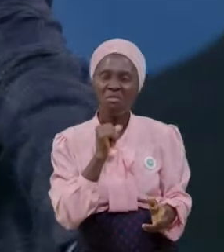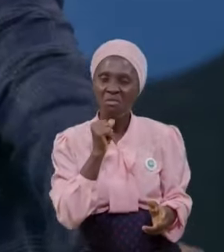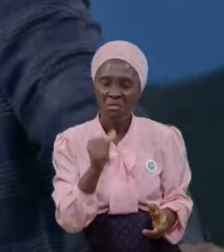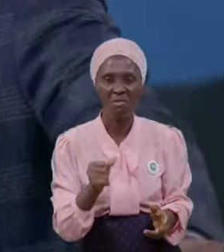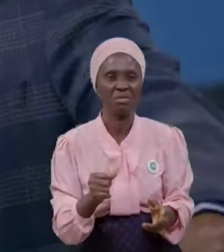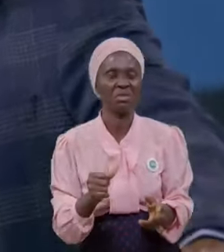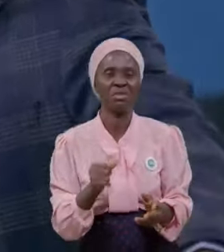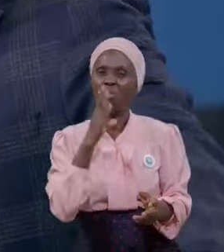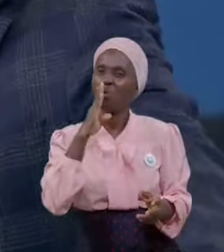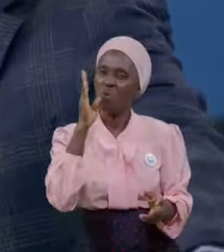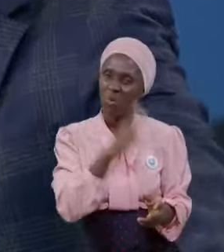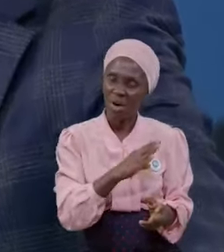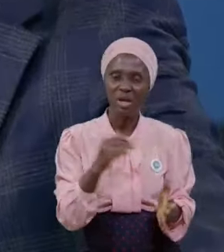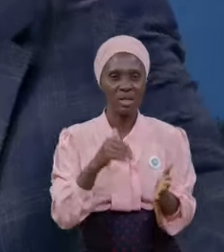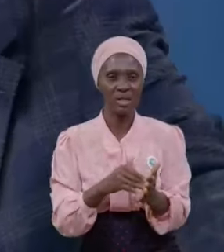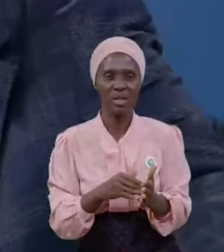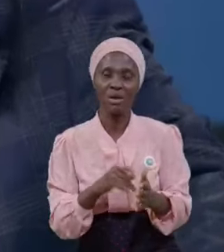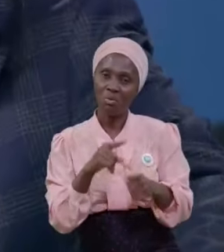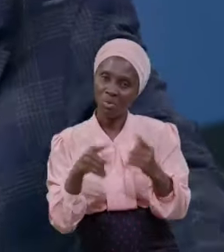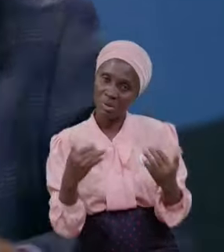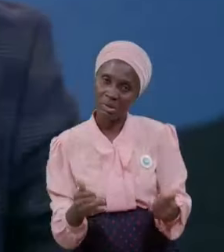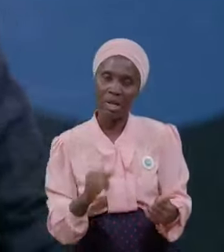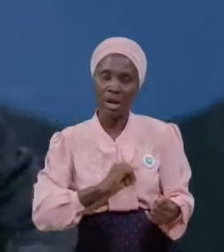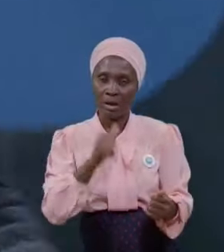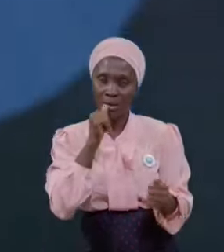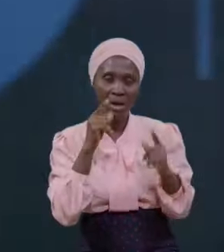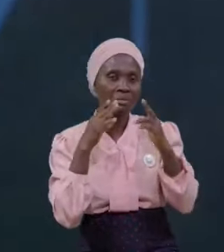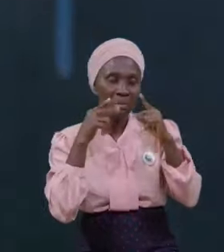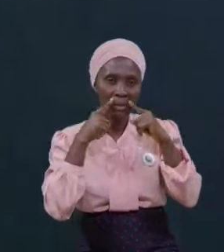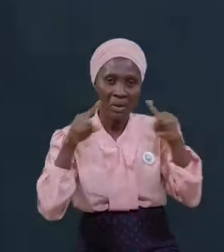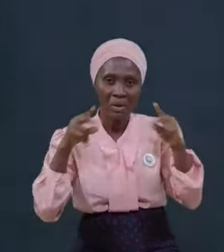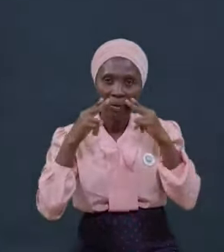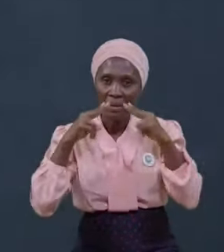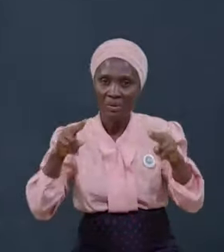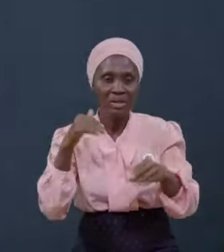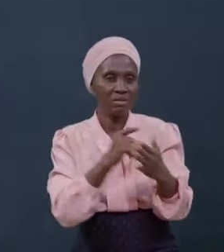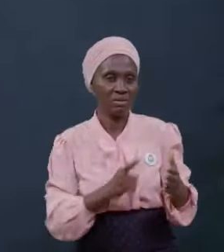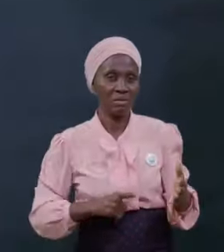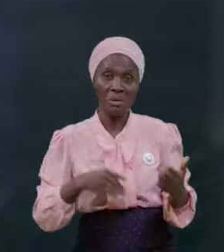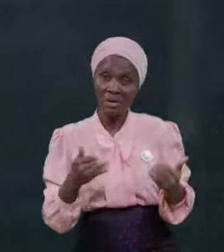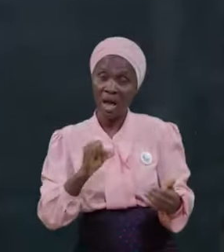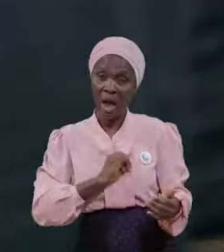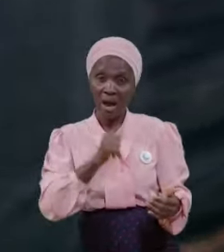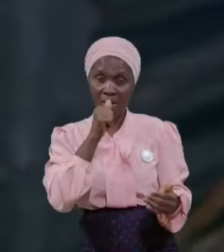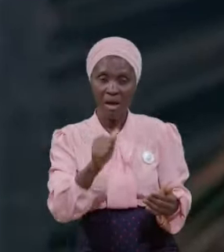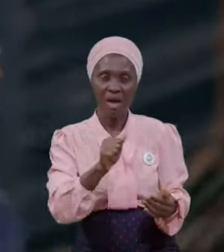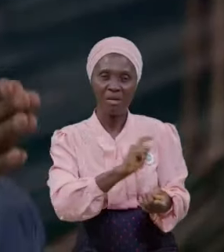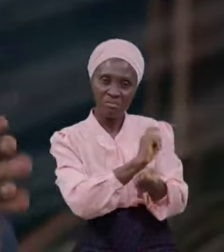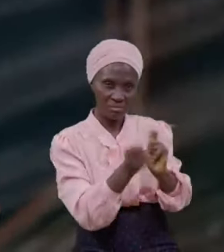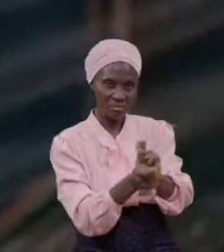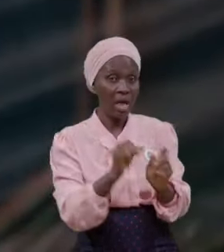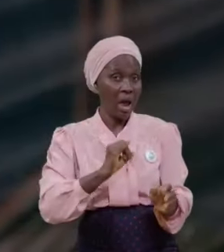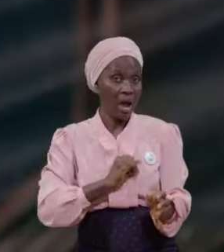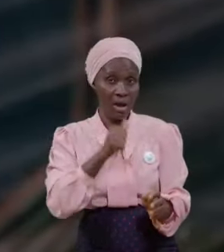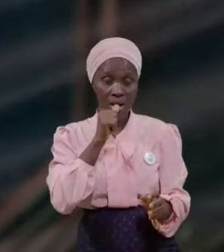saved. I am Paul, I am transformed. I am Paul, and because of that, I am